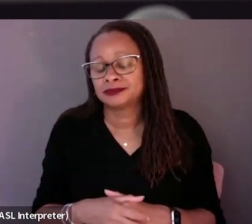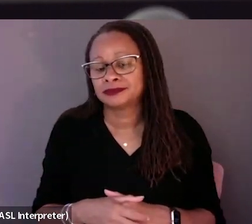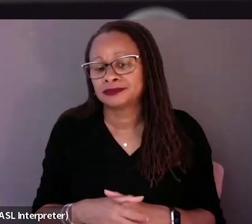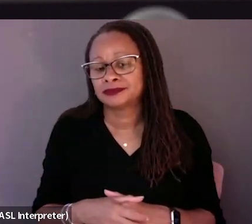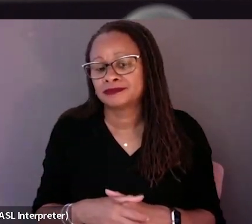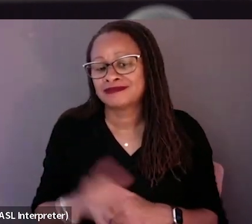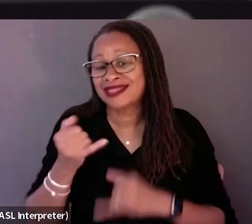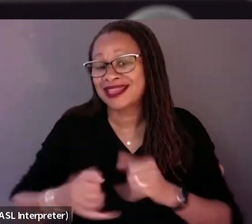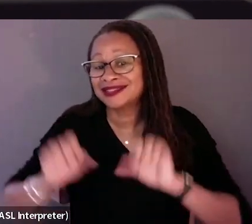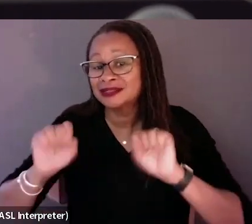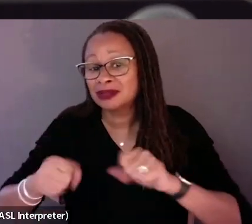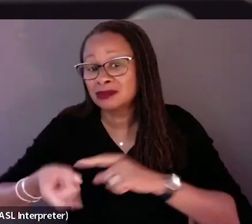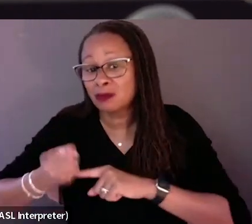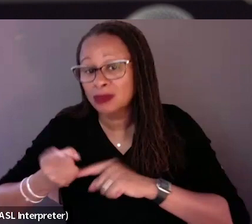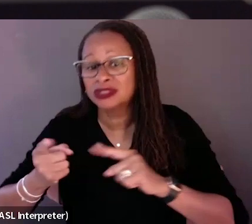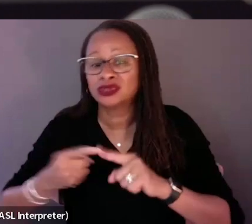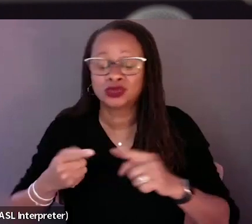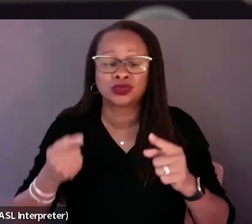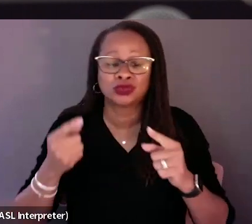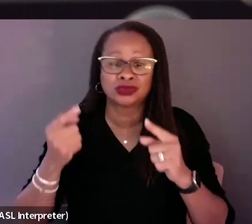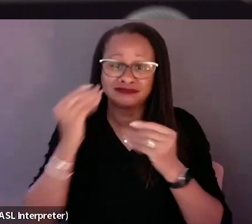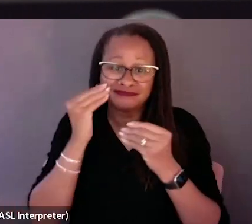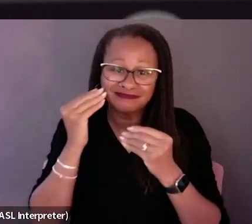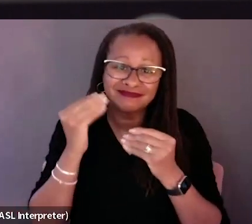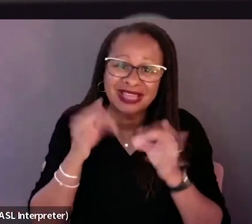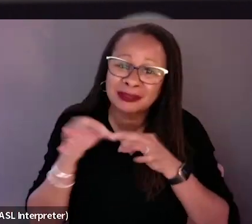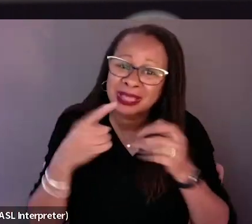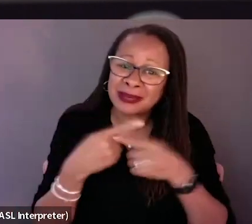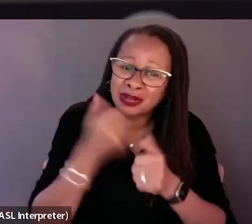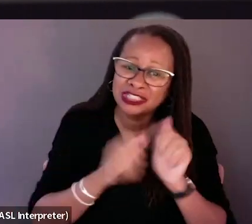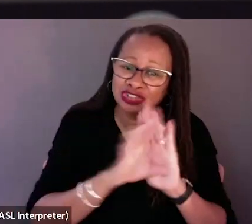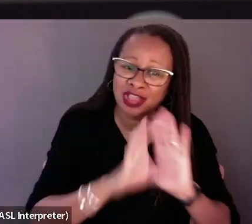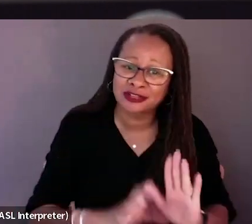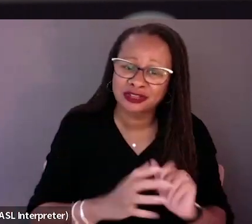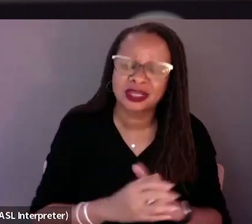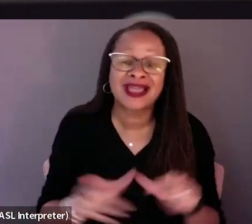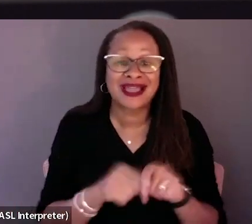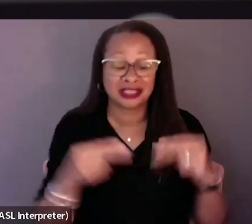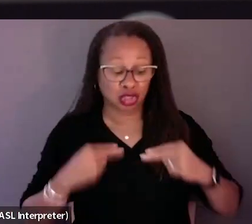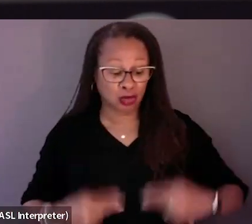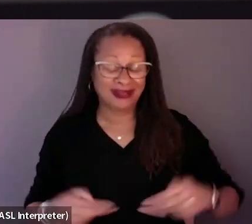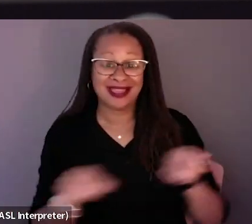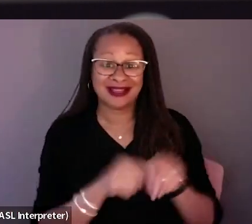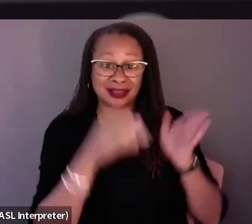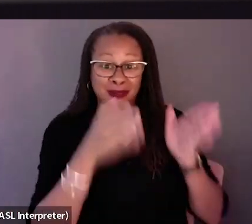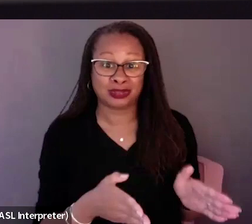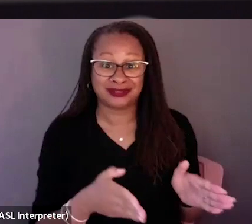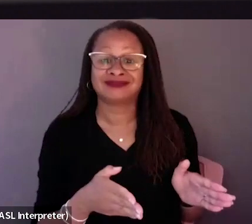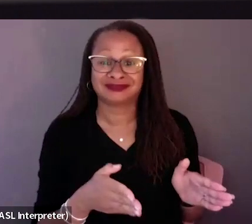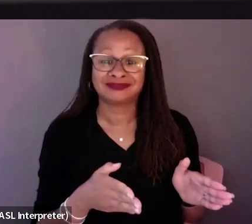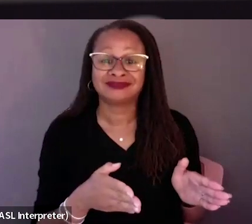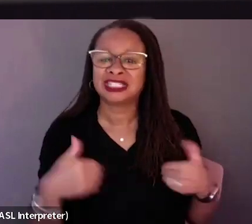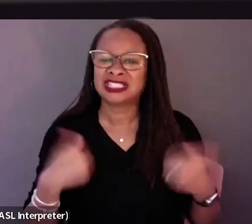last possible moment to tell about them as human beings, as people,